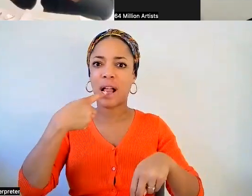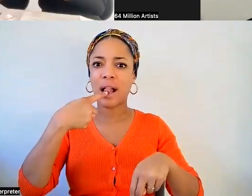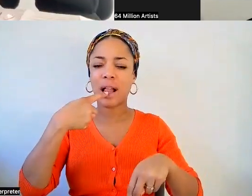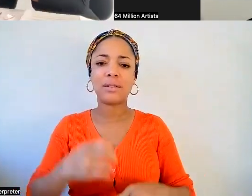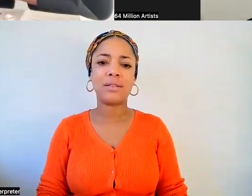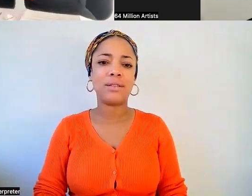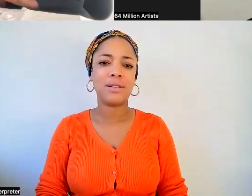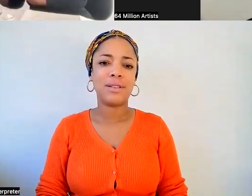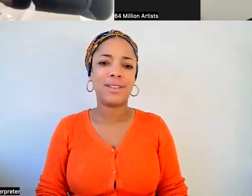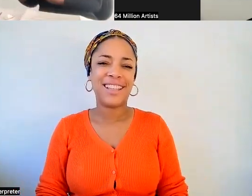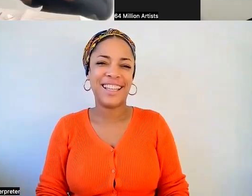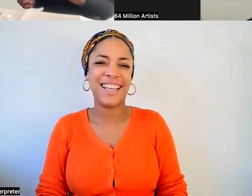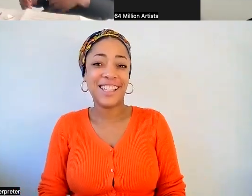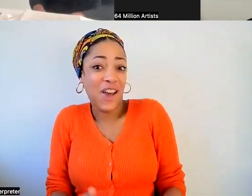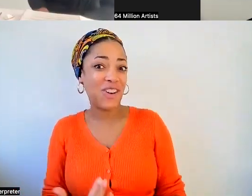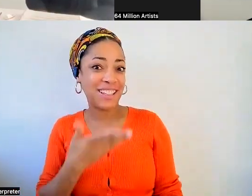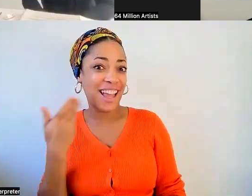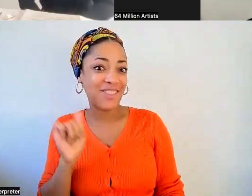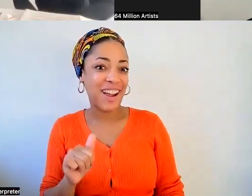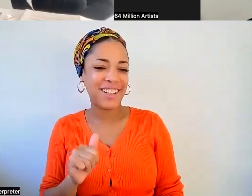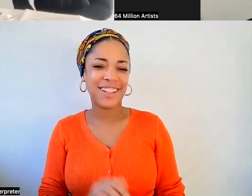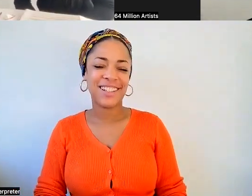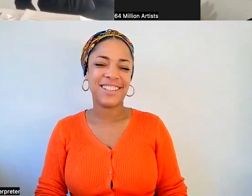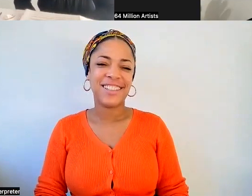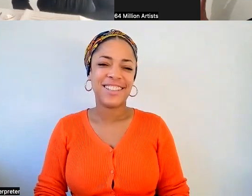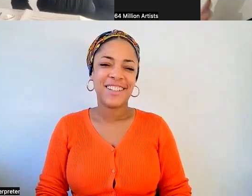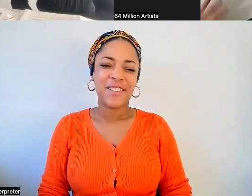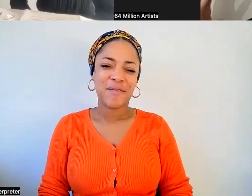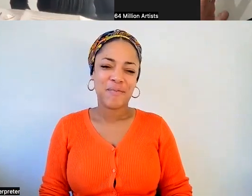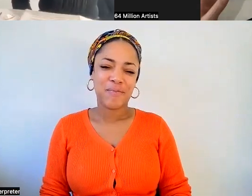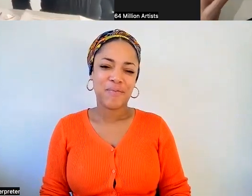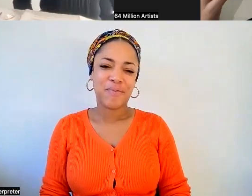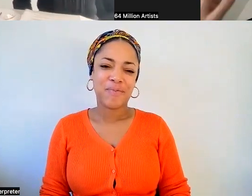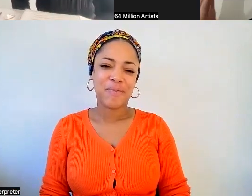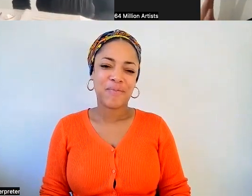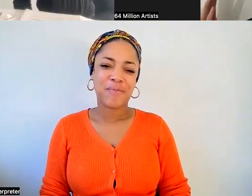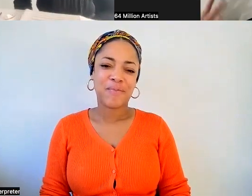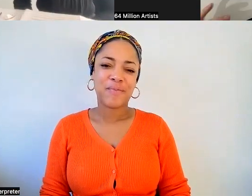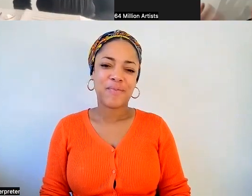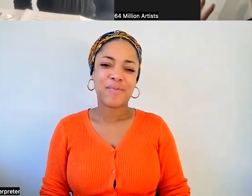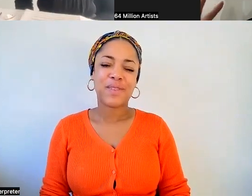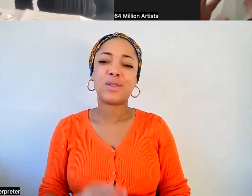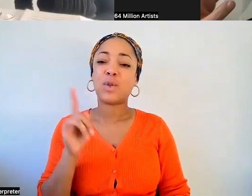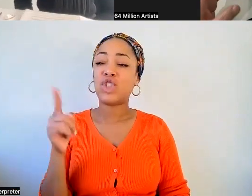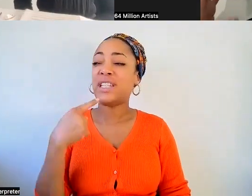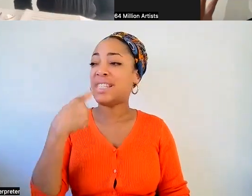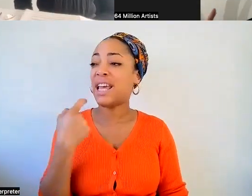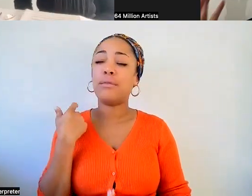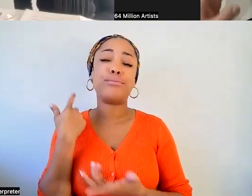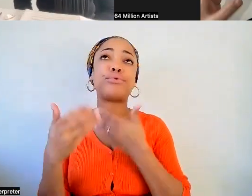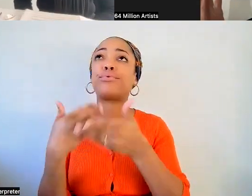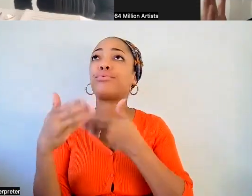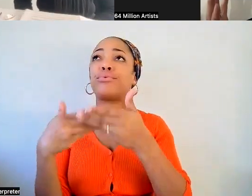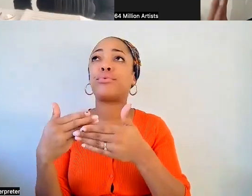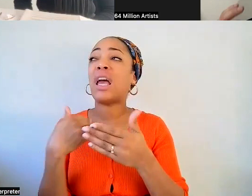Tongue. See, fifth co-wrote. Yeah, well, you wrote that, but I've just, if you like, what I've done is sort of distill it, you know. That means where you take out the